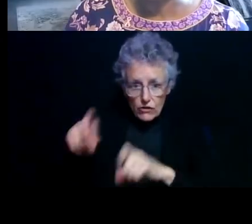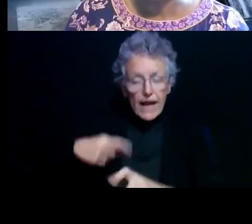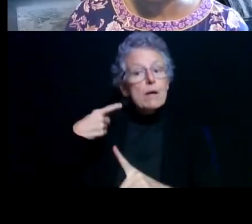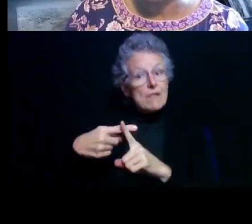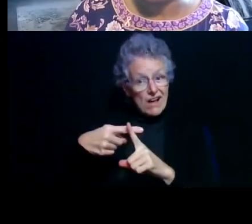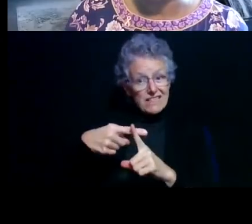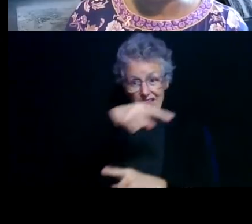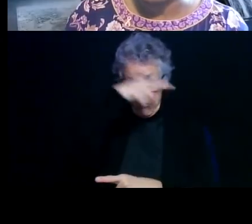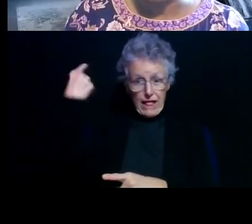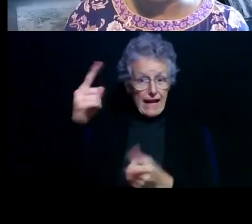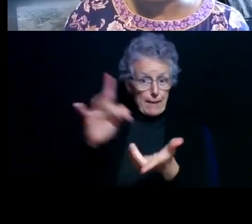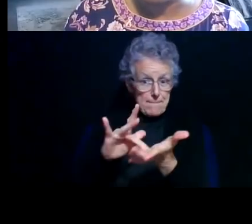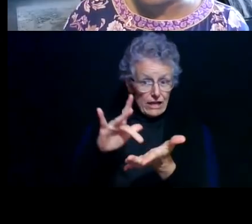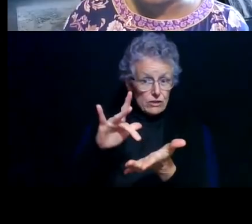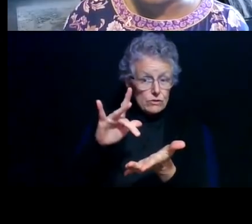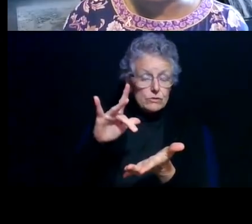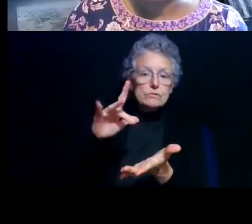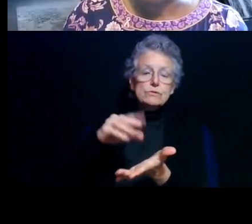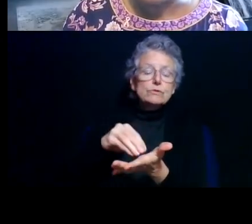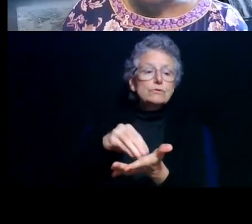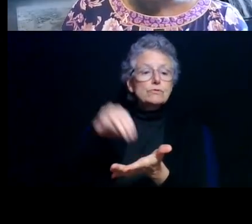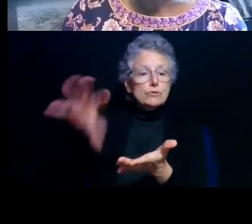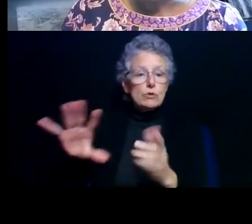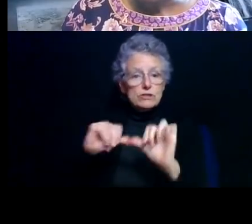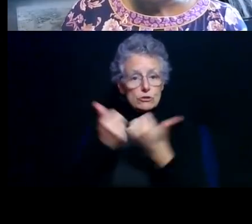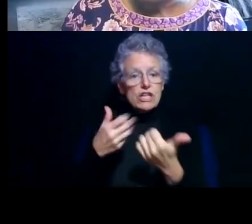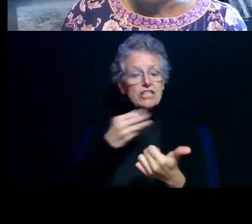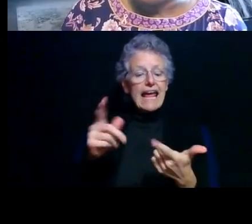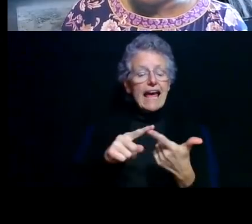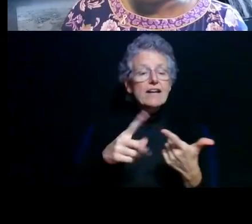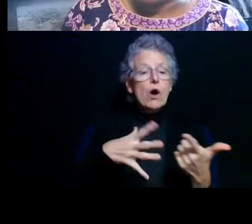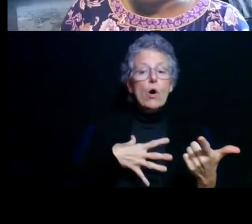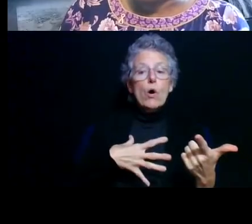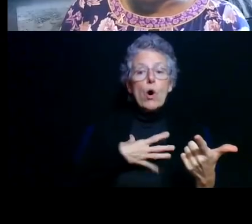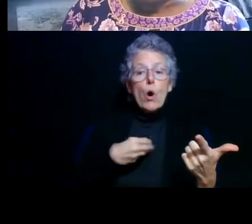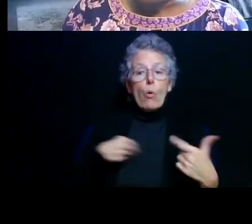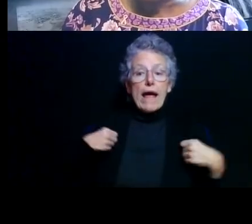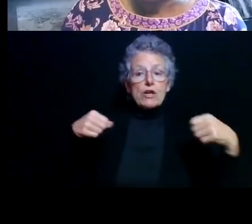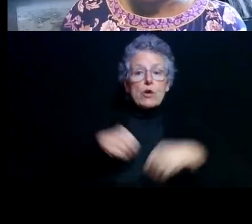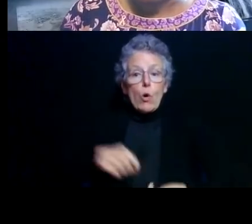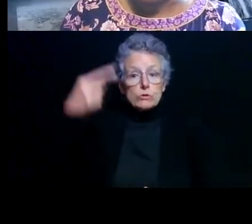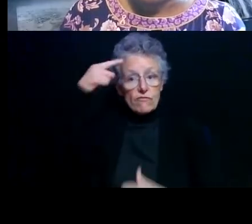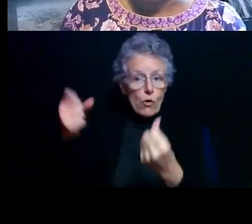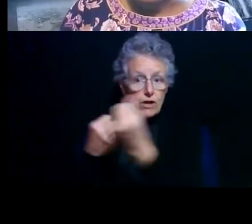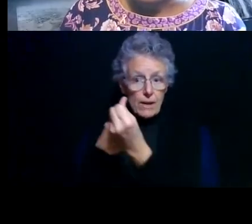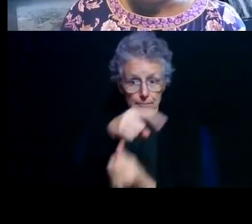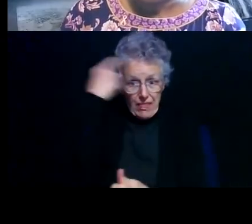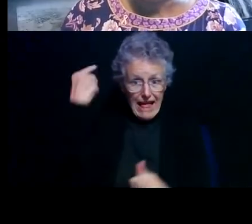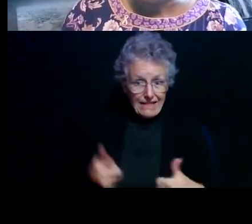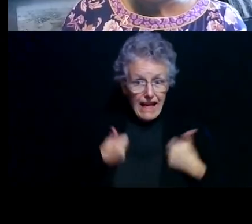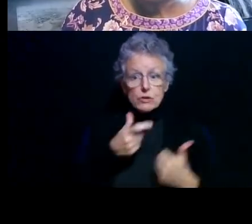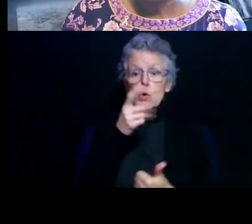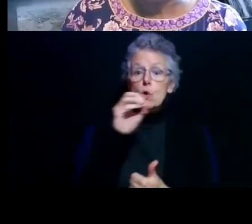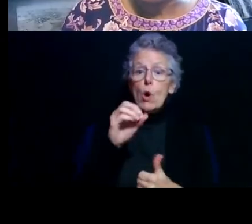Student Association and the White Coats for Black Lives. So this committee, the co-chairs for the committee are myself